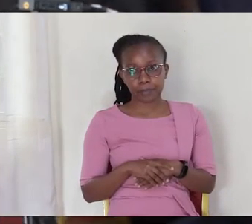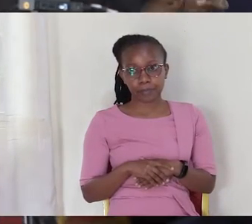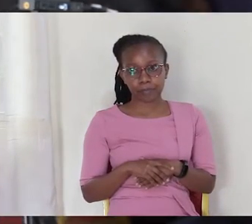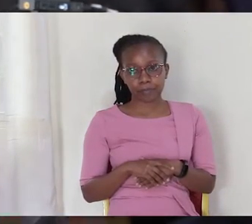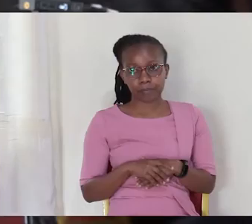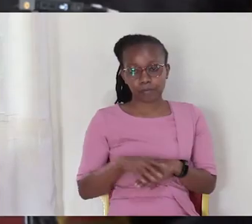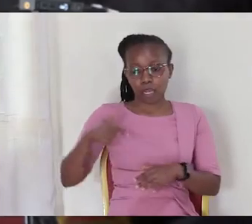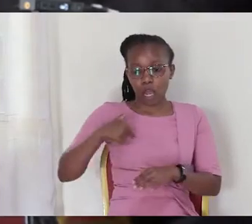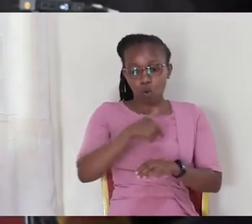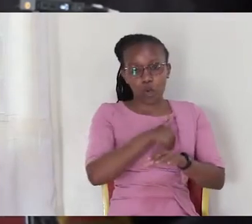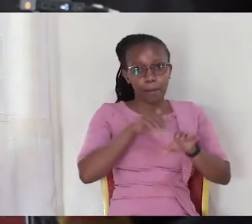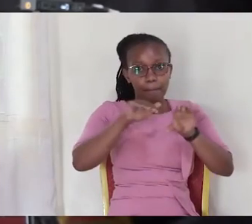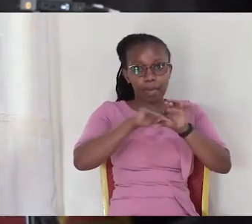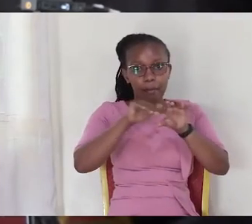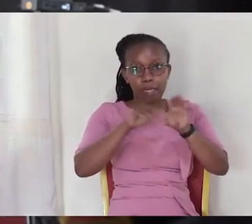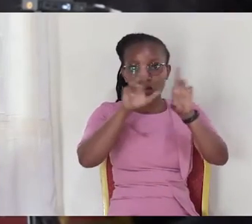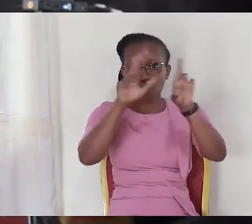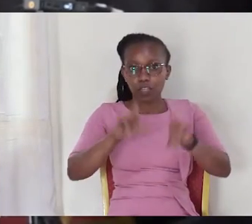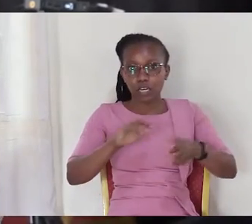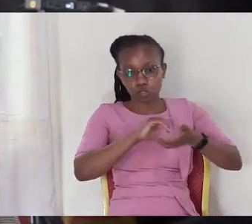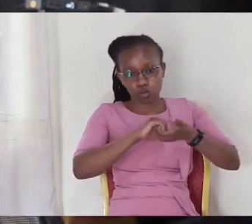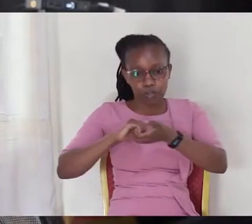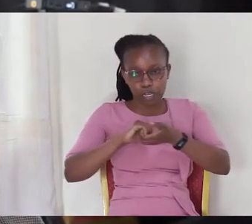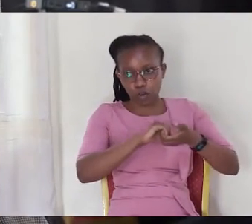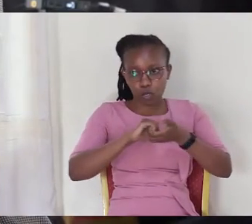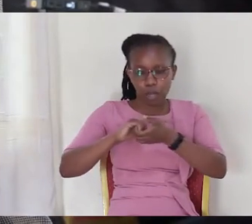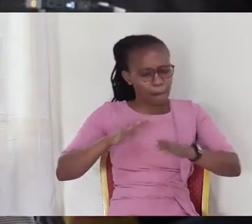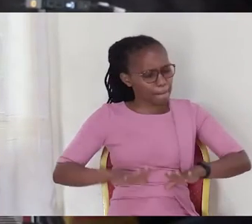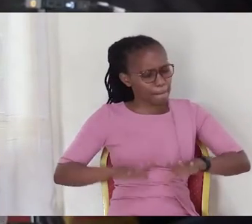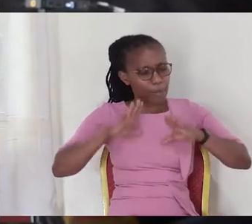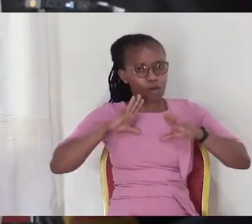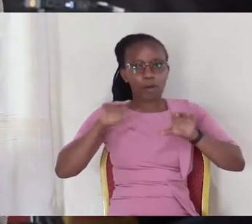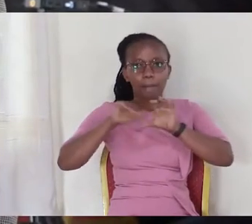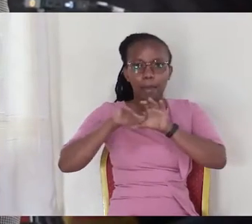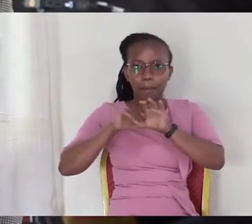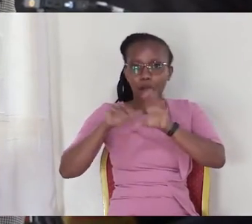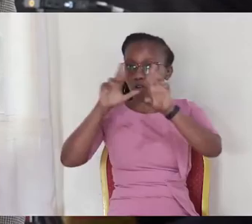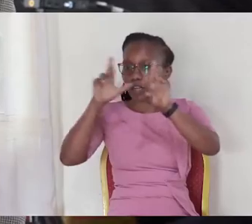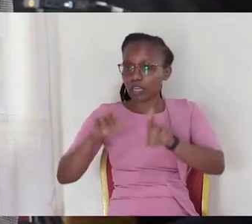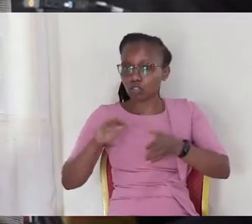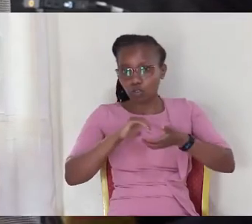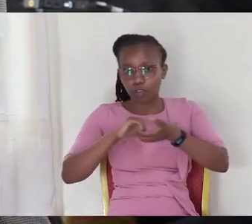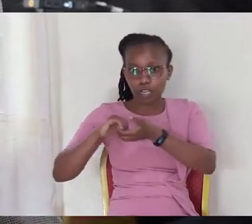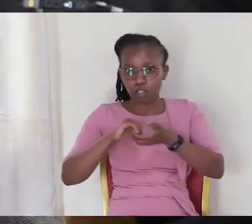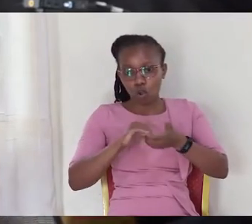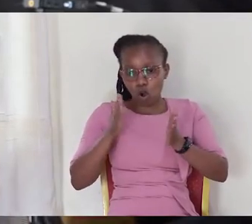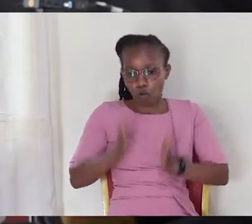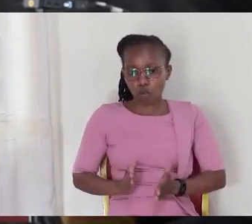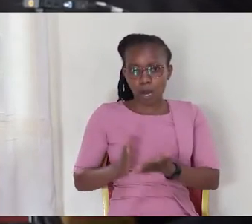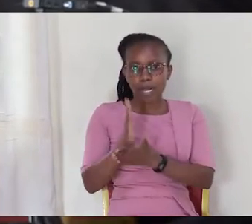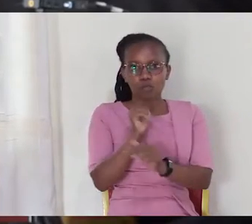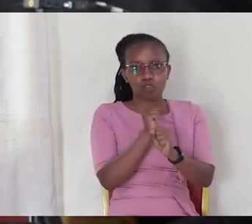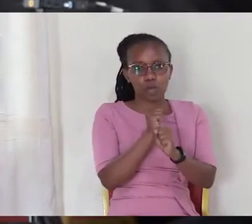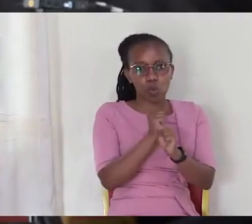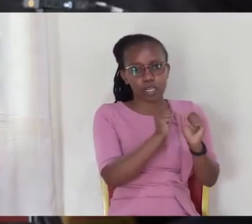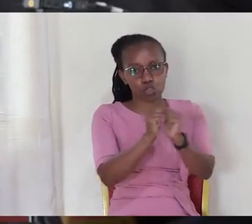we are also members of the International Federation. We are proud members of the International Federation on Human Rights, who we have also been working